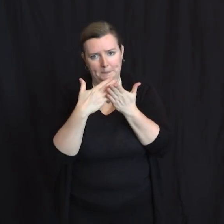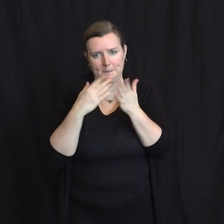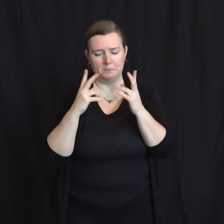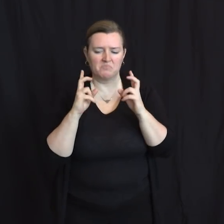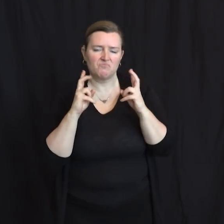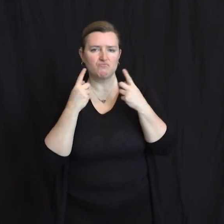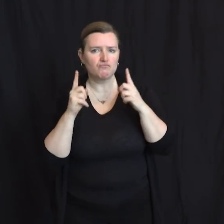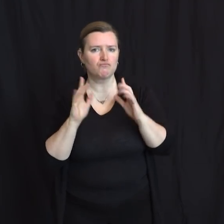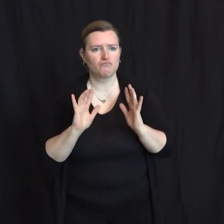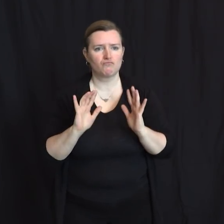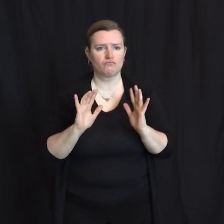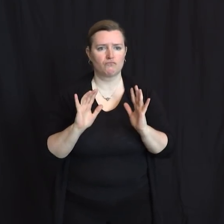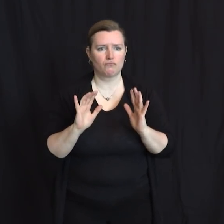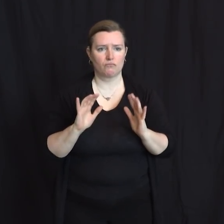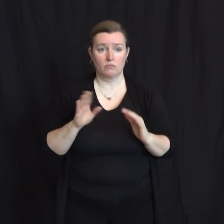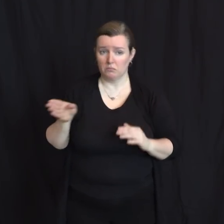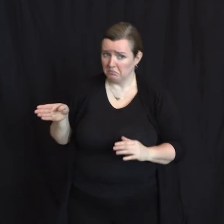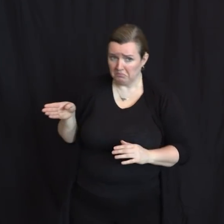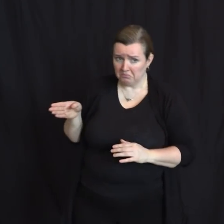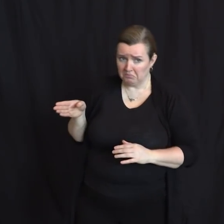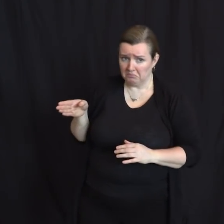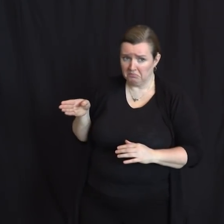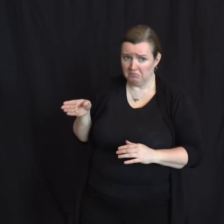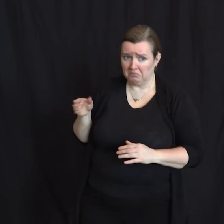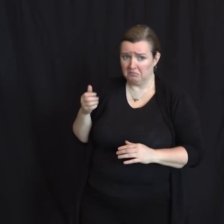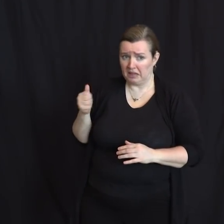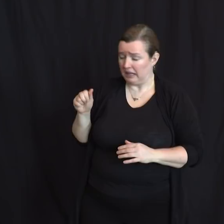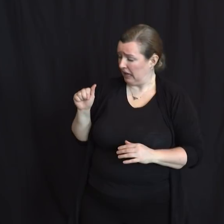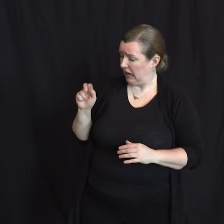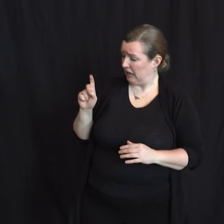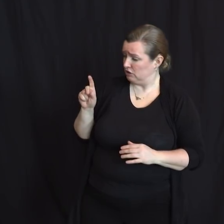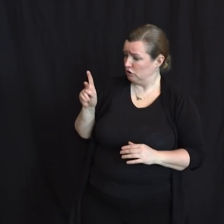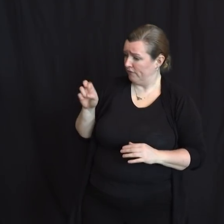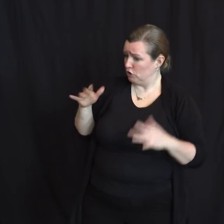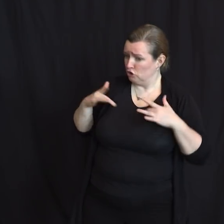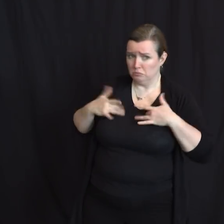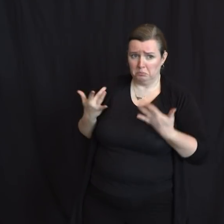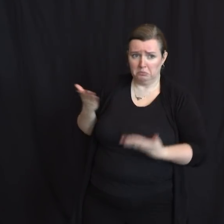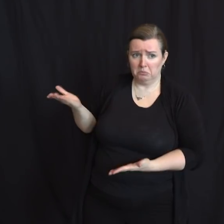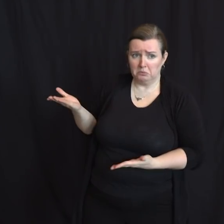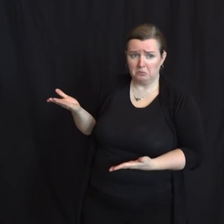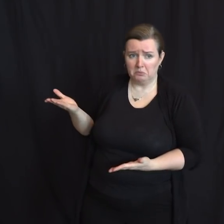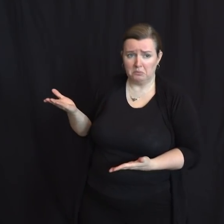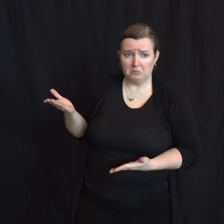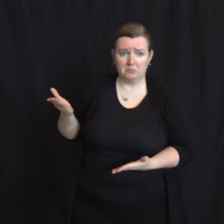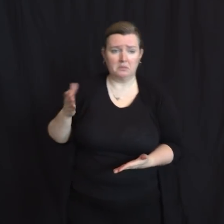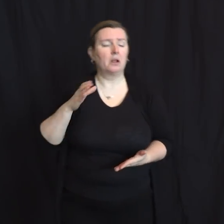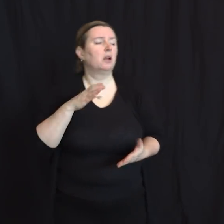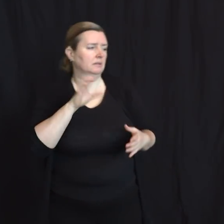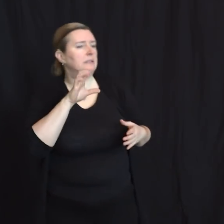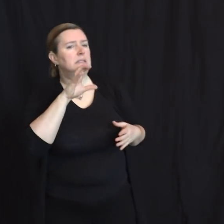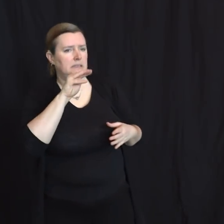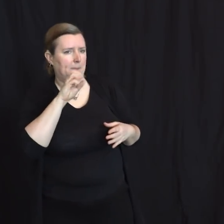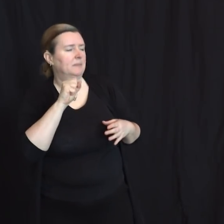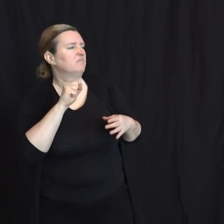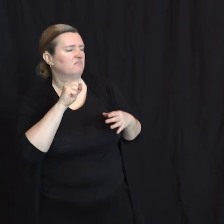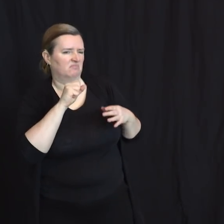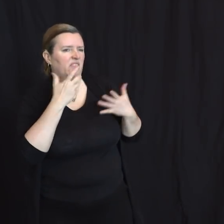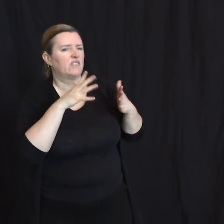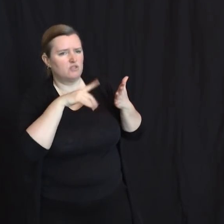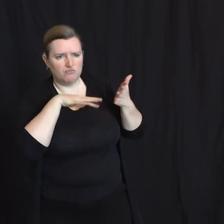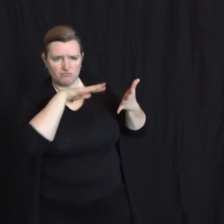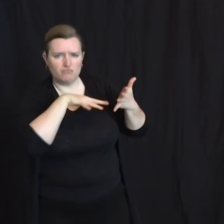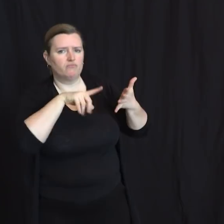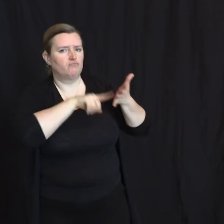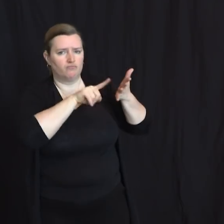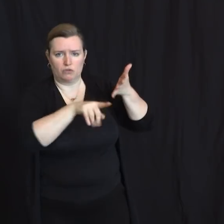or nursing home inspections generally? On Andover, I know that CMS has finished their survey, and you'll have to check their site for when